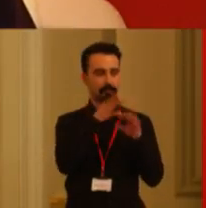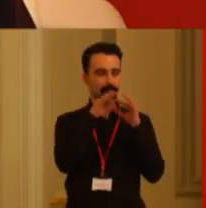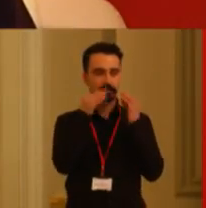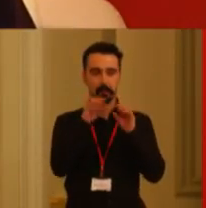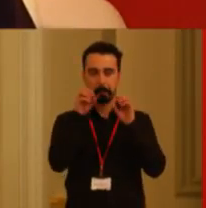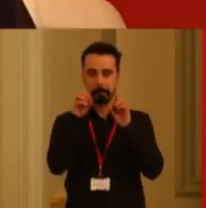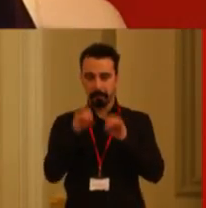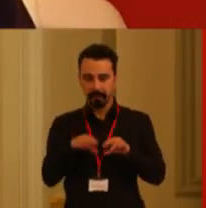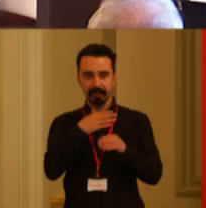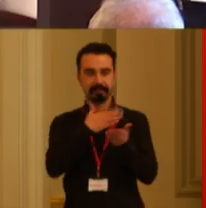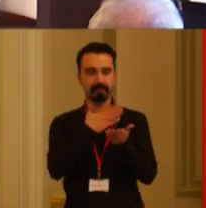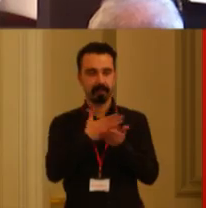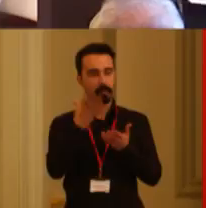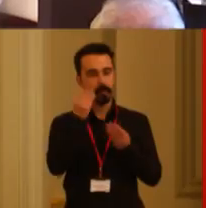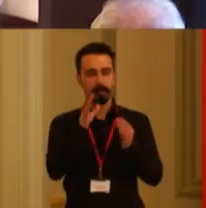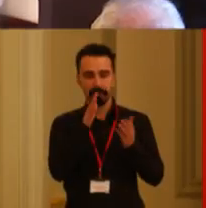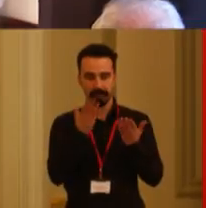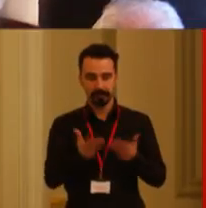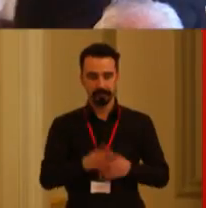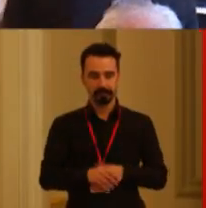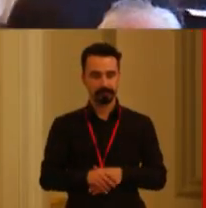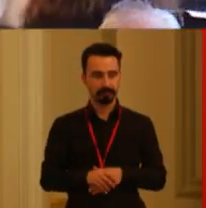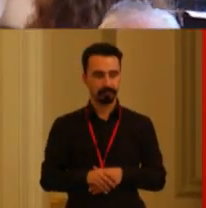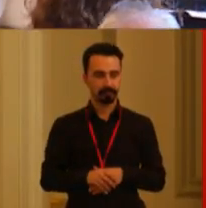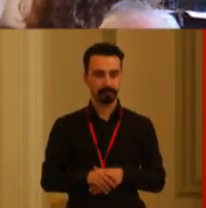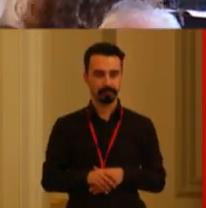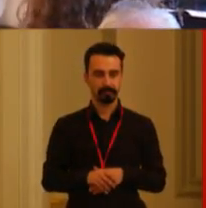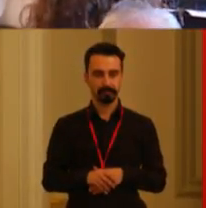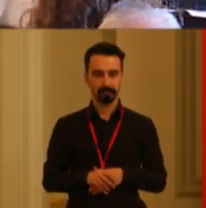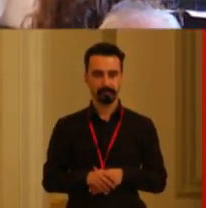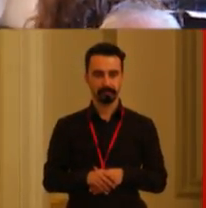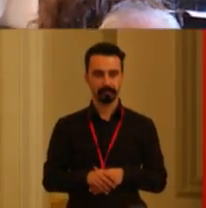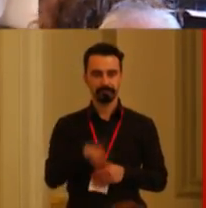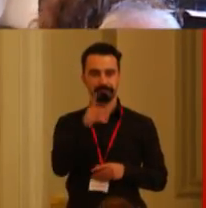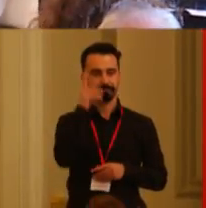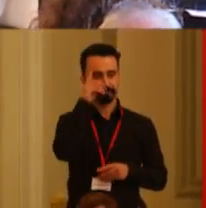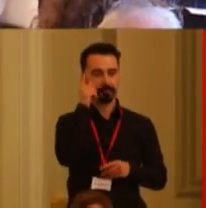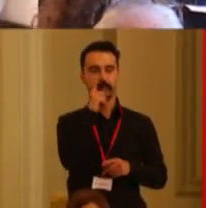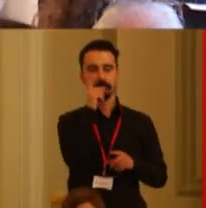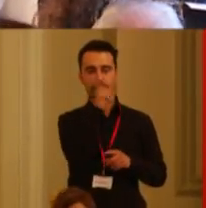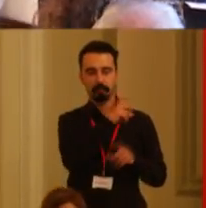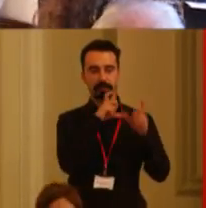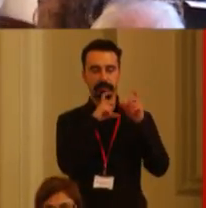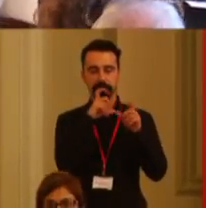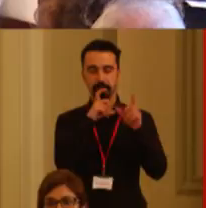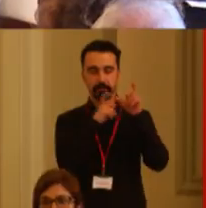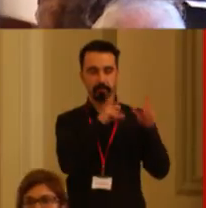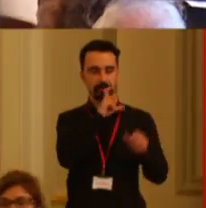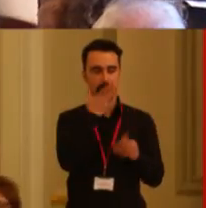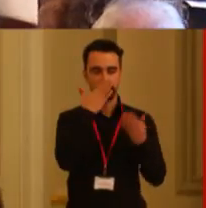Rumeysa has left us on a very positive note. Let's continue, shall we? Contribution, comments,